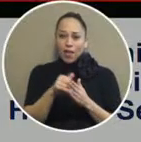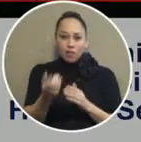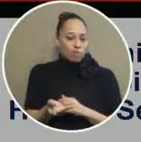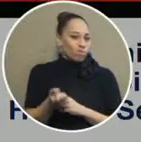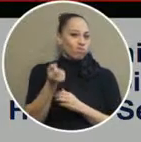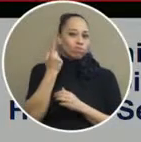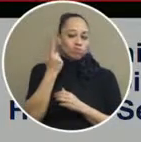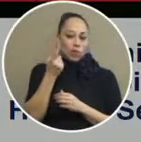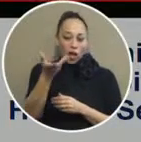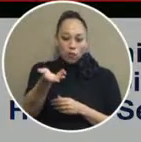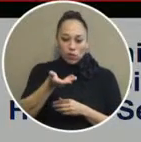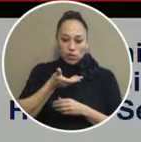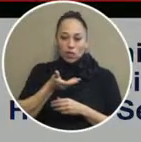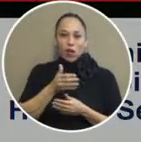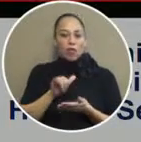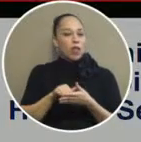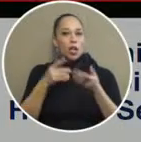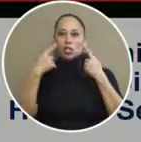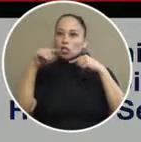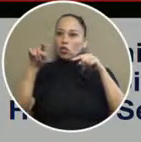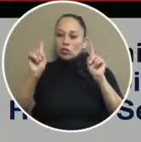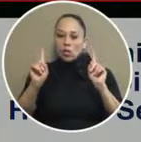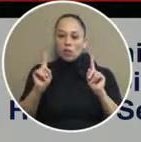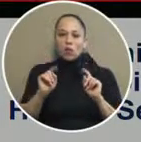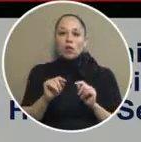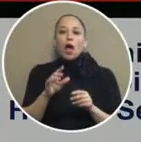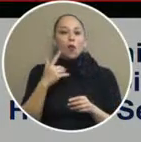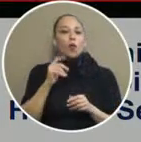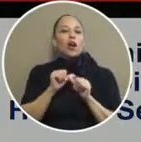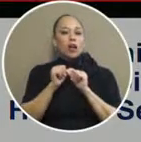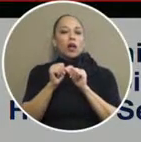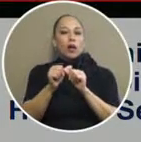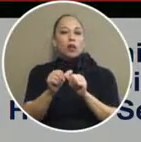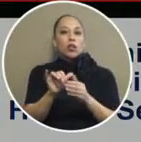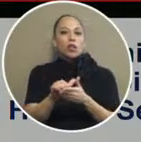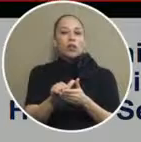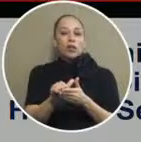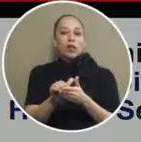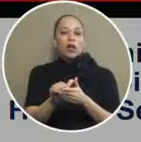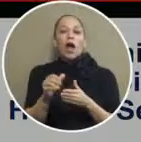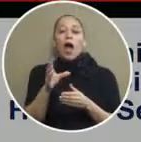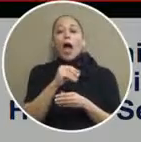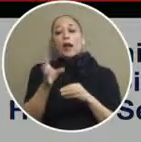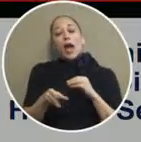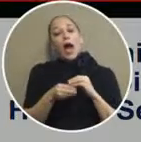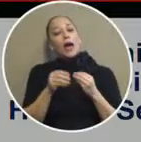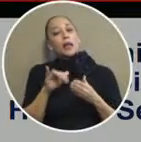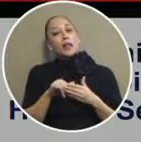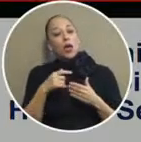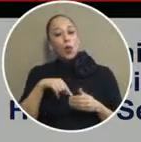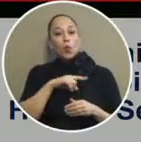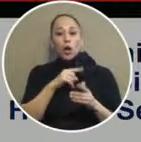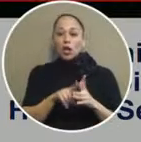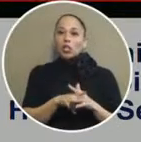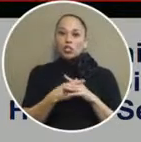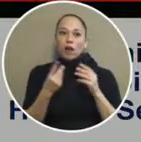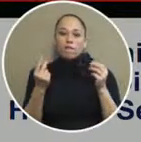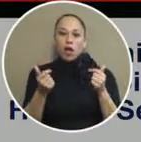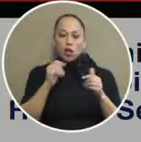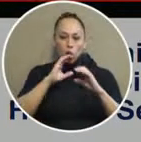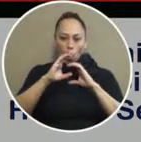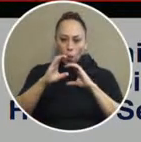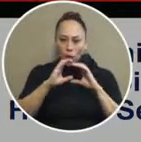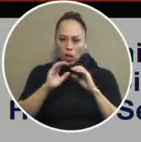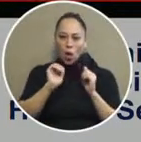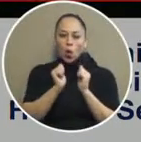And that was a very successful effort, and it continues to be. In addition, we began immediately communicating